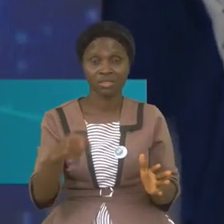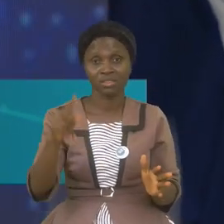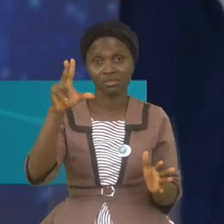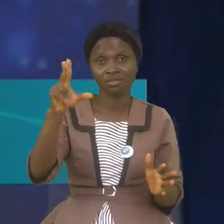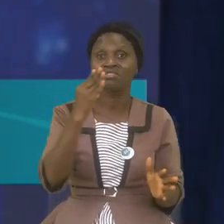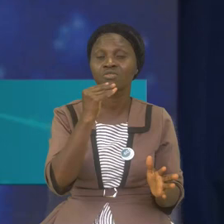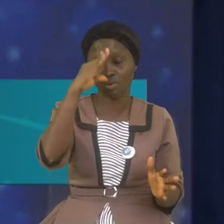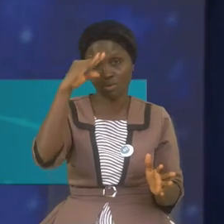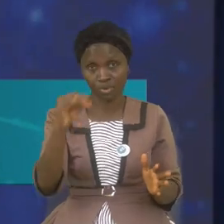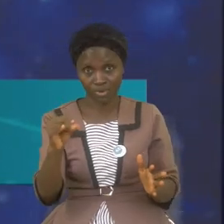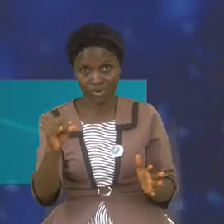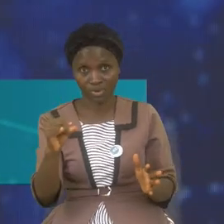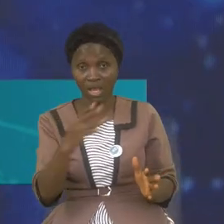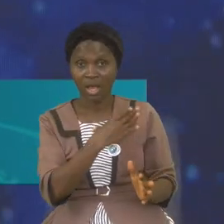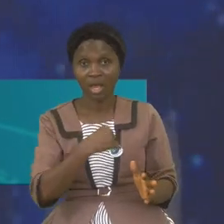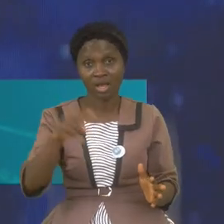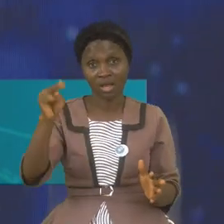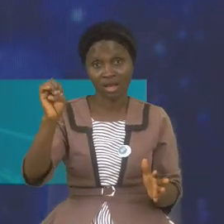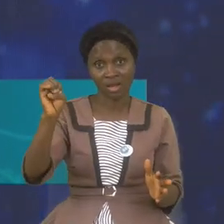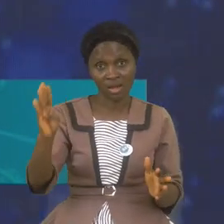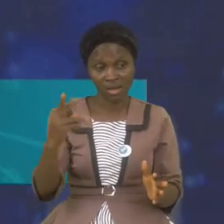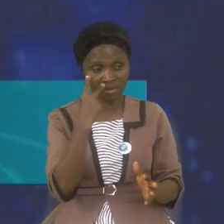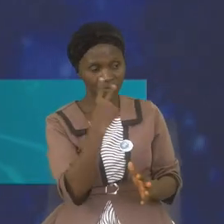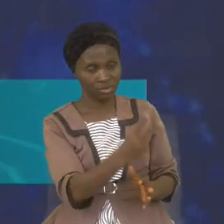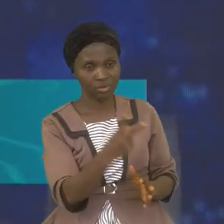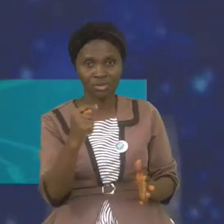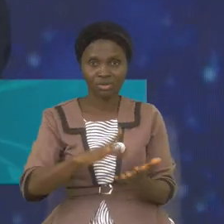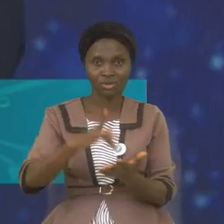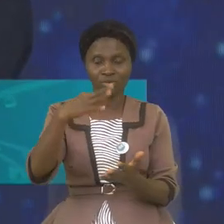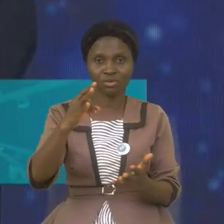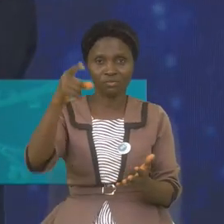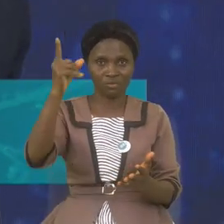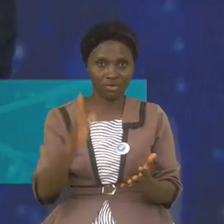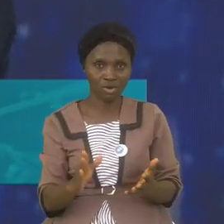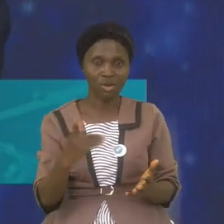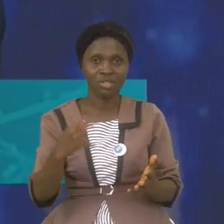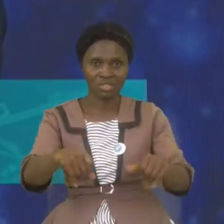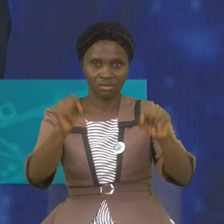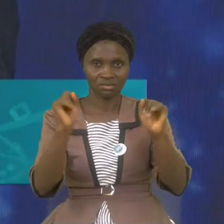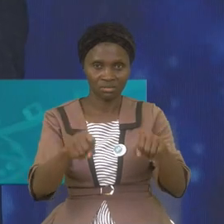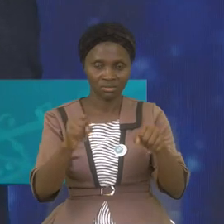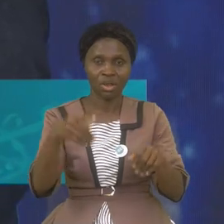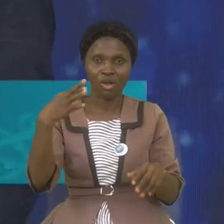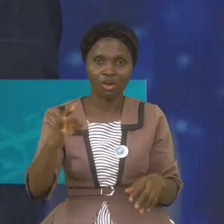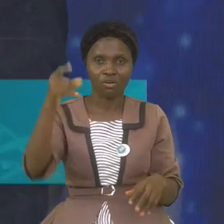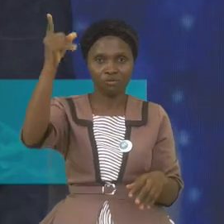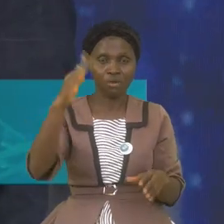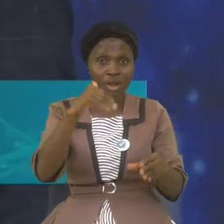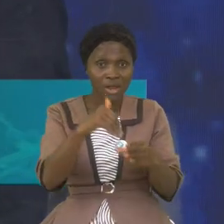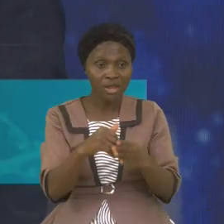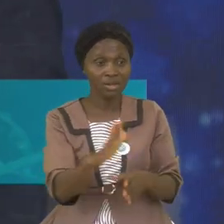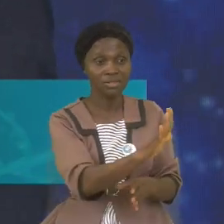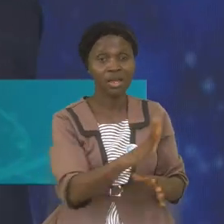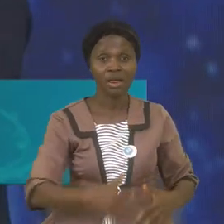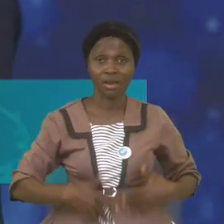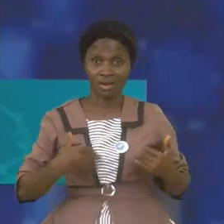saw the glory of God, the power of God, the enablement of God in their lives. They were 10